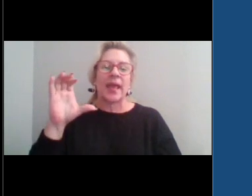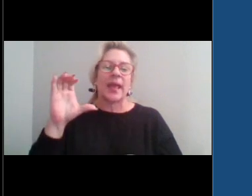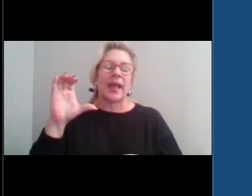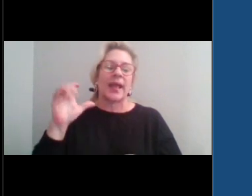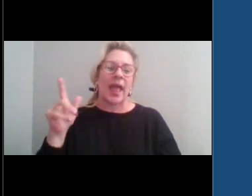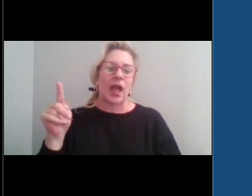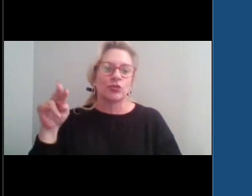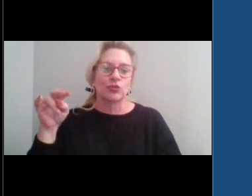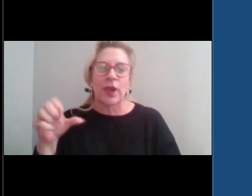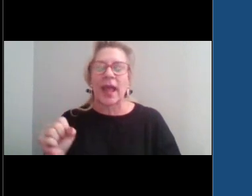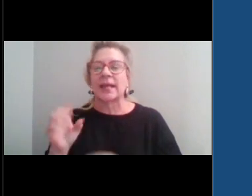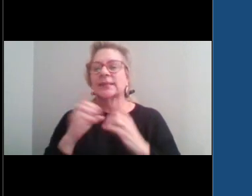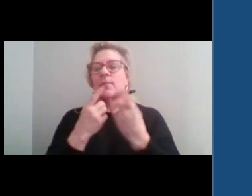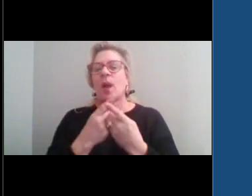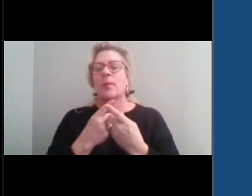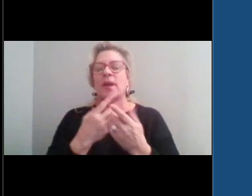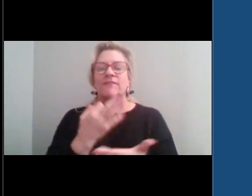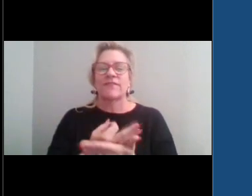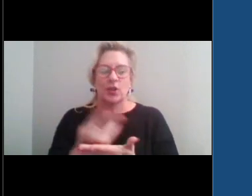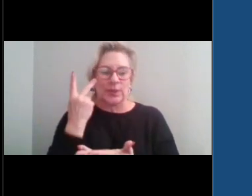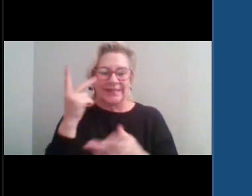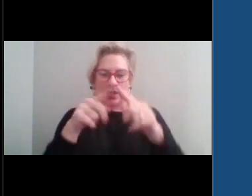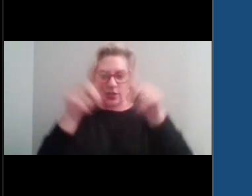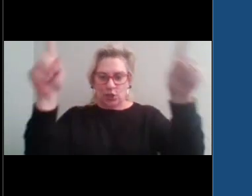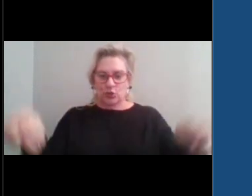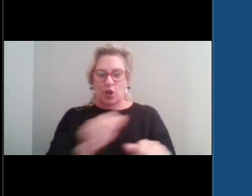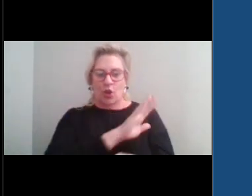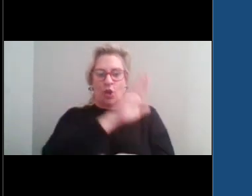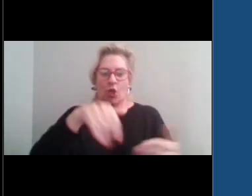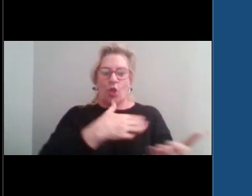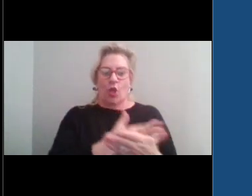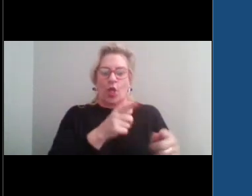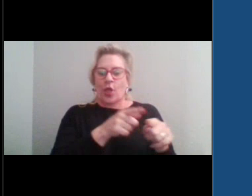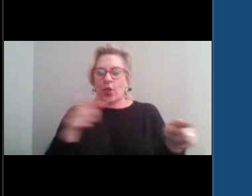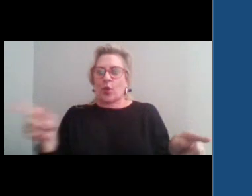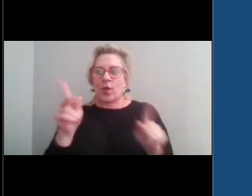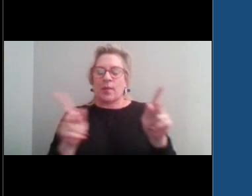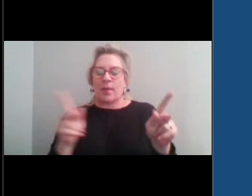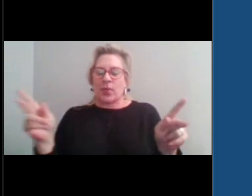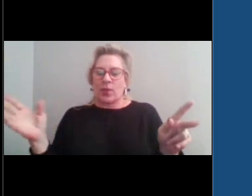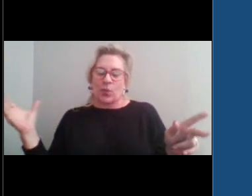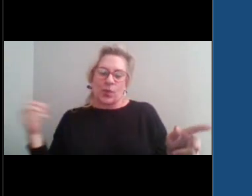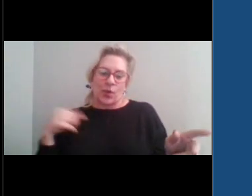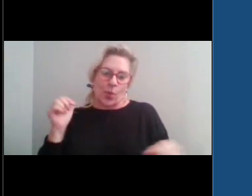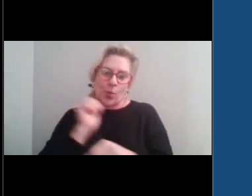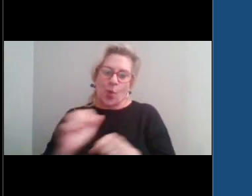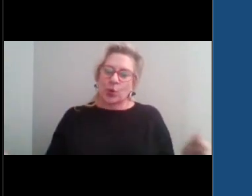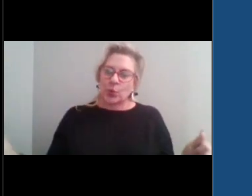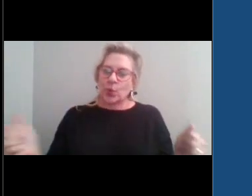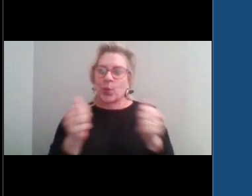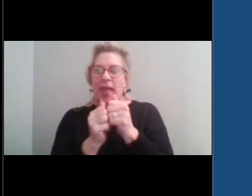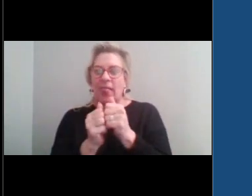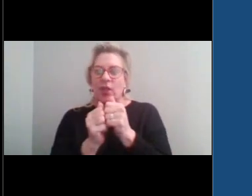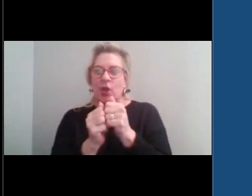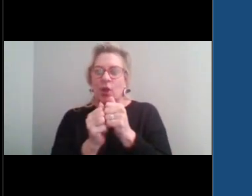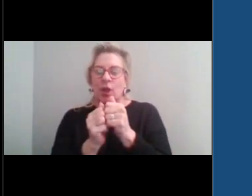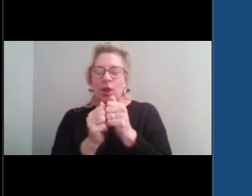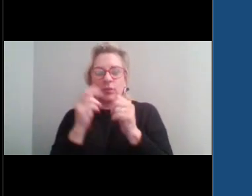of Finance, as you see on your screen, are the lead entities in this effort, and we look forward to what they're going to be able